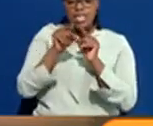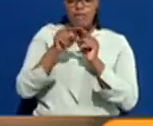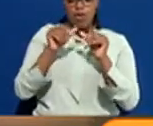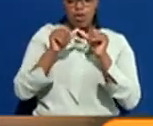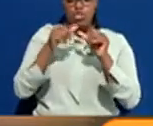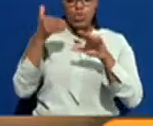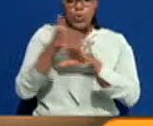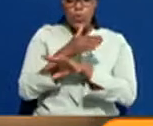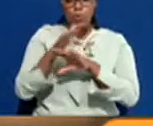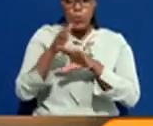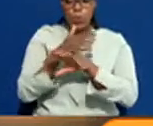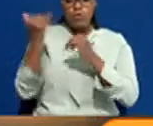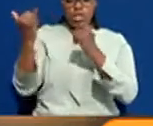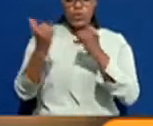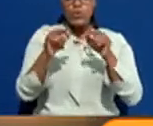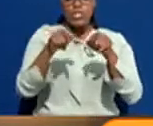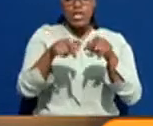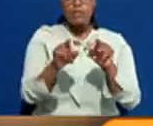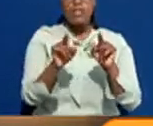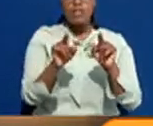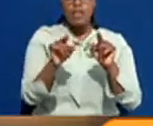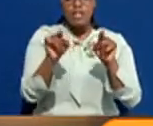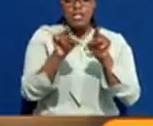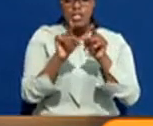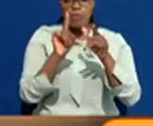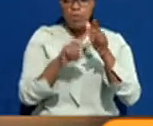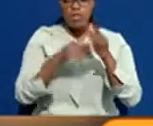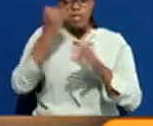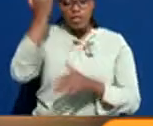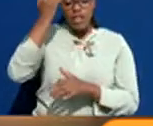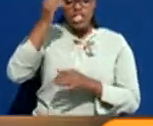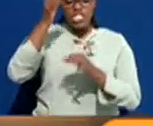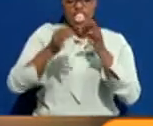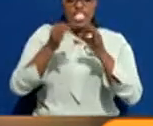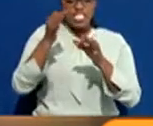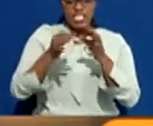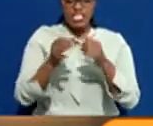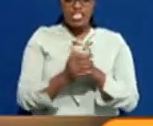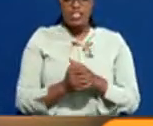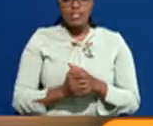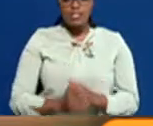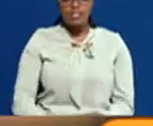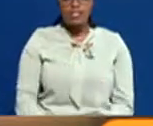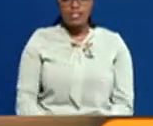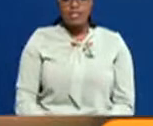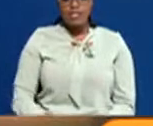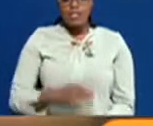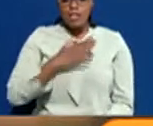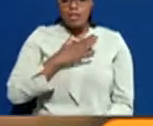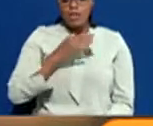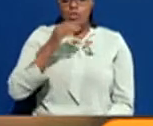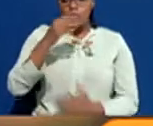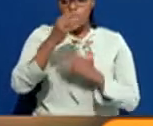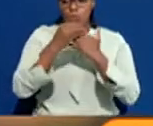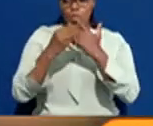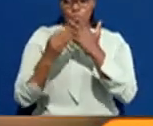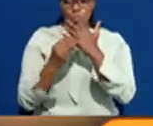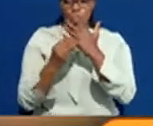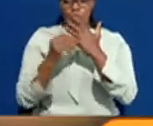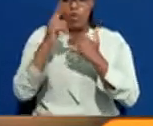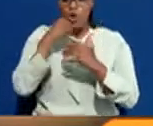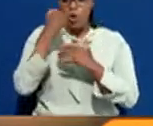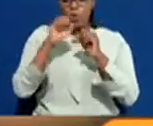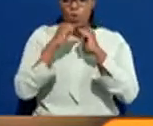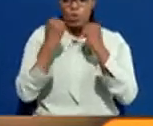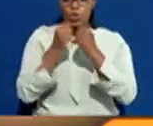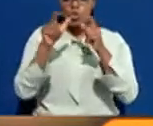fraudulently introduce themselves as justice. And to Mike Sonko, who the